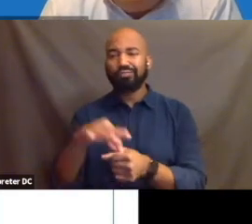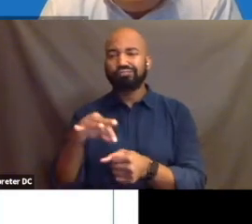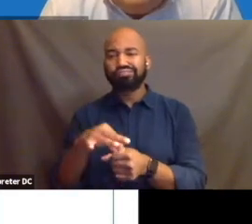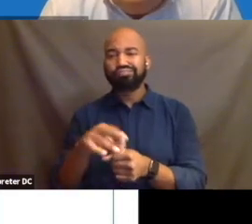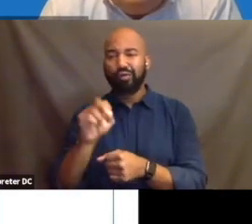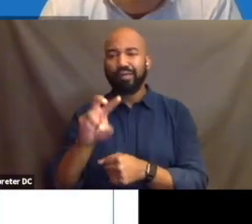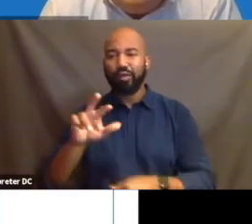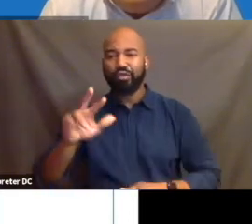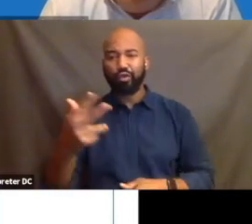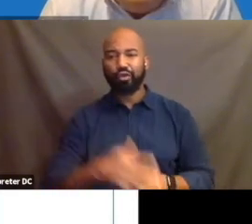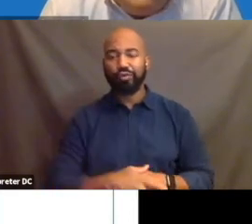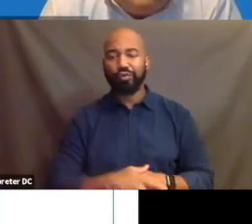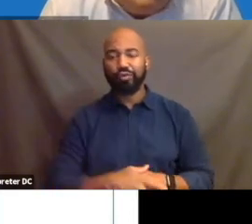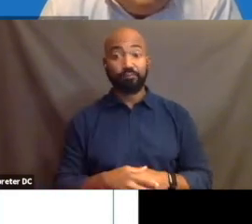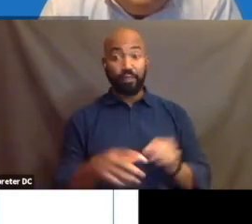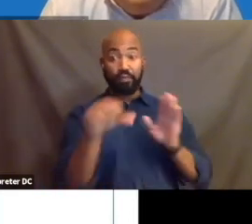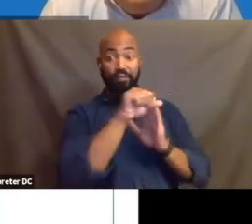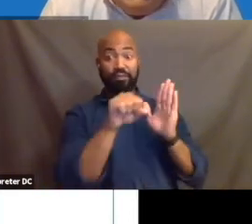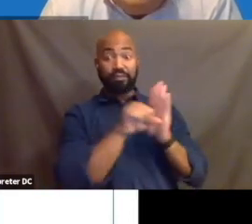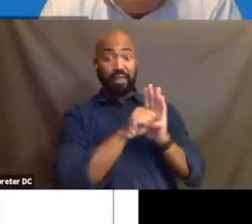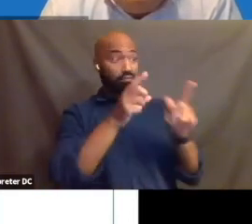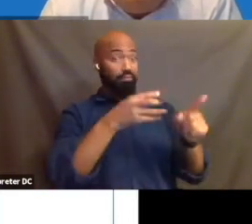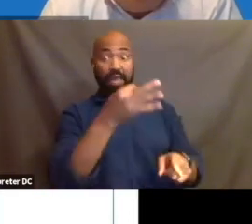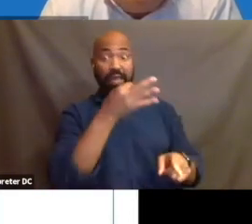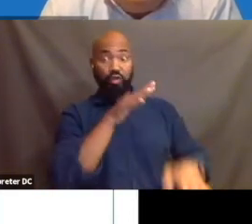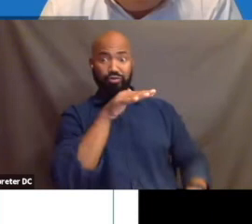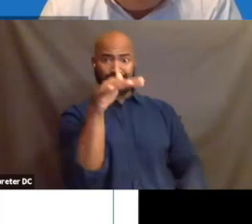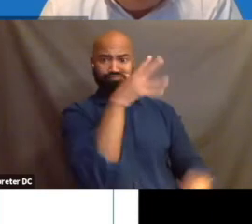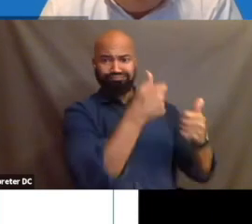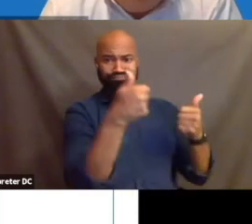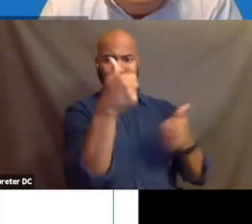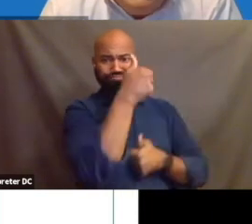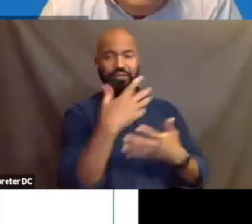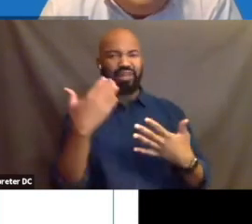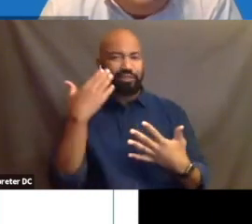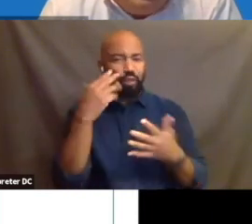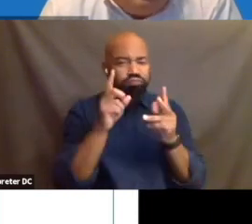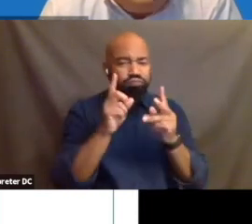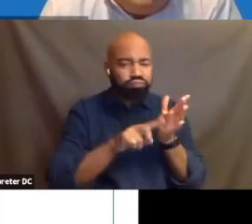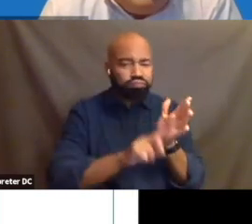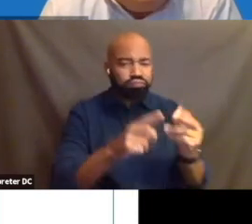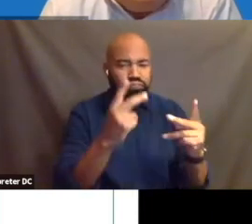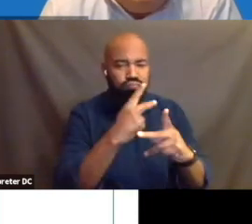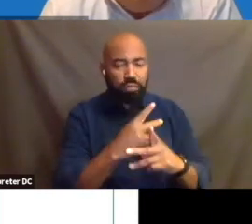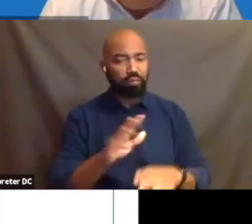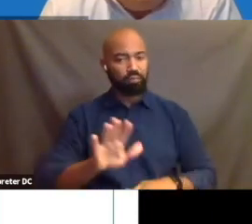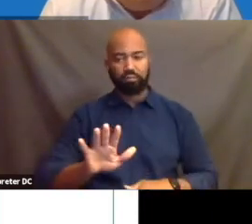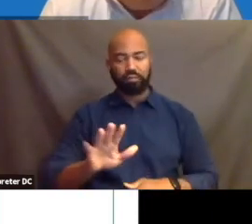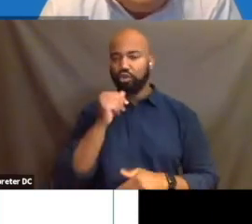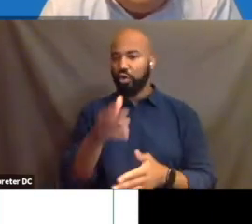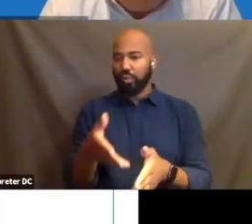Experts in the state are recommending that folks do not request absentee